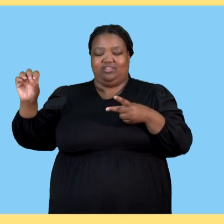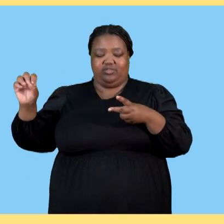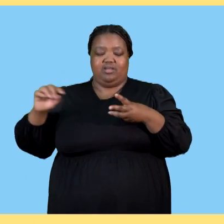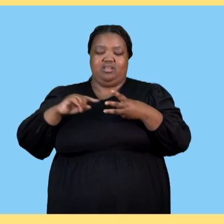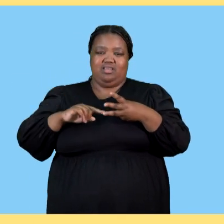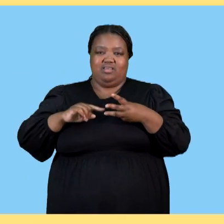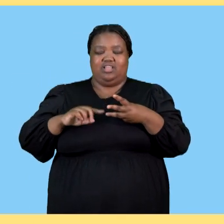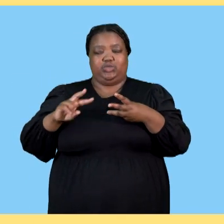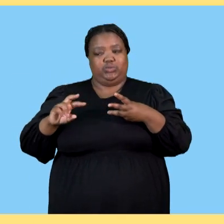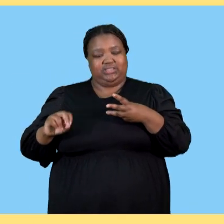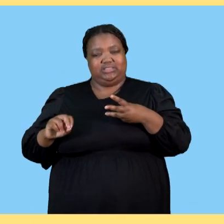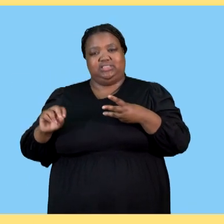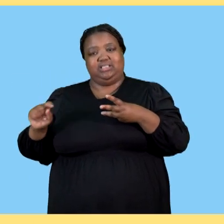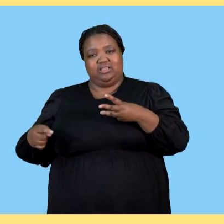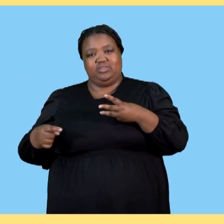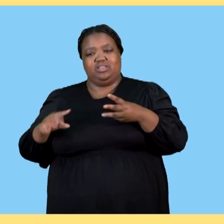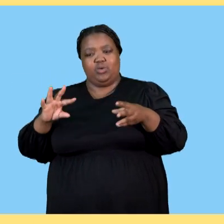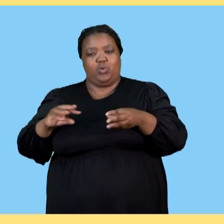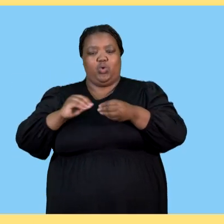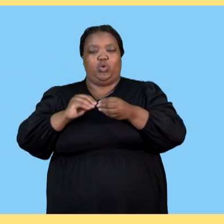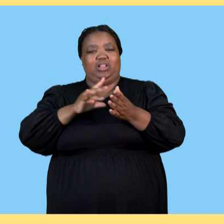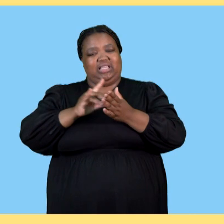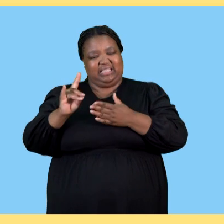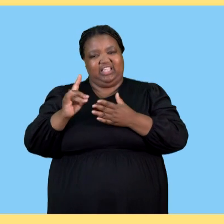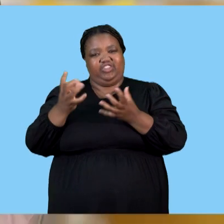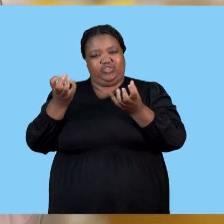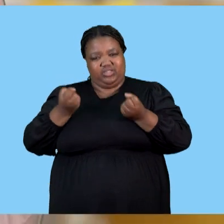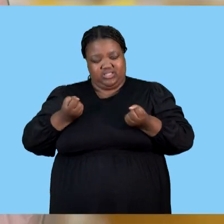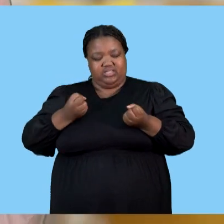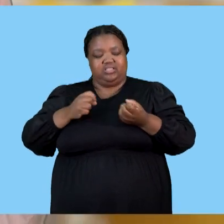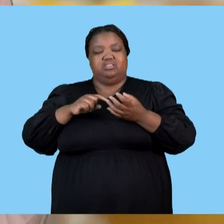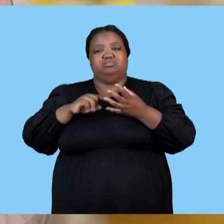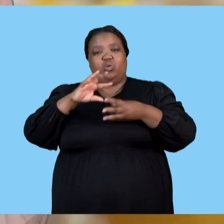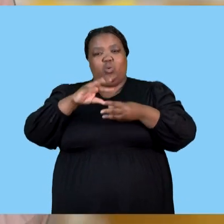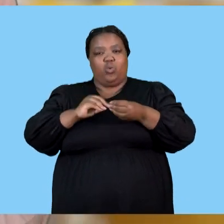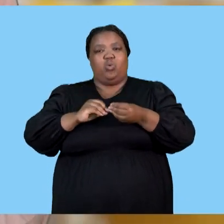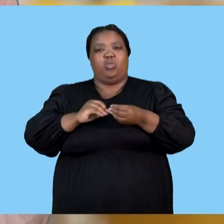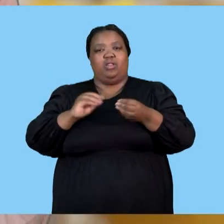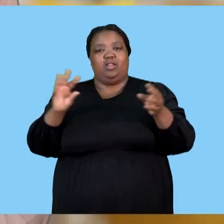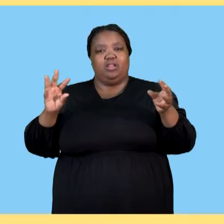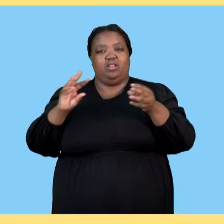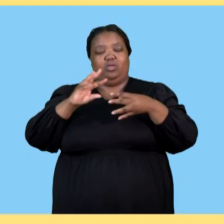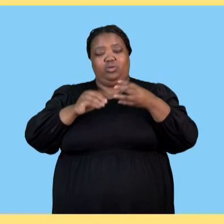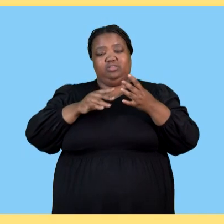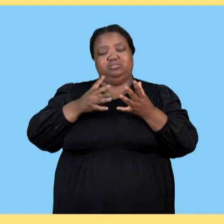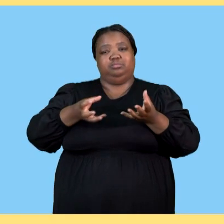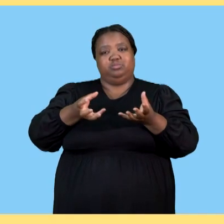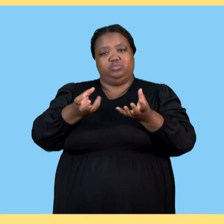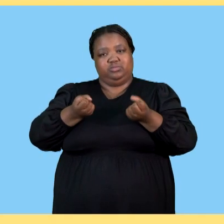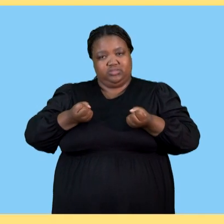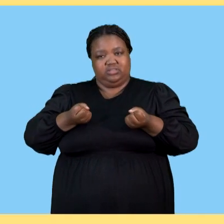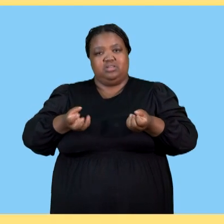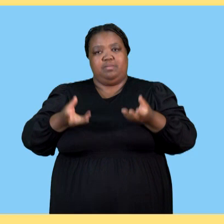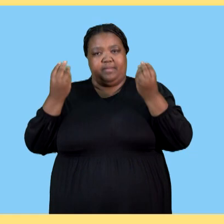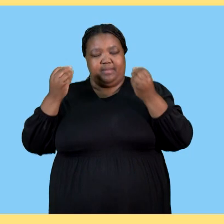45,800 plus 20,000. These are all your cash receipts. So we add all the receipts. 63 plus 45.8